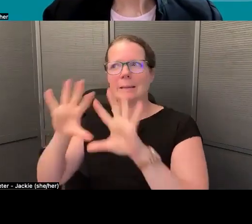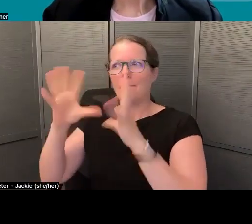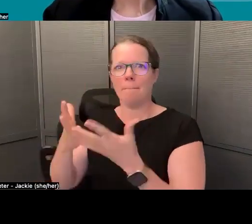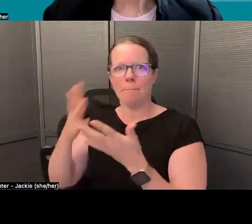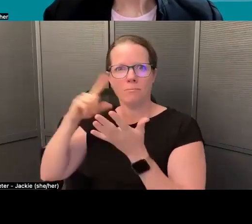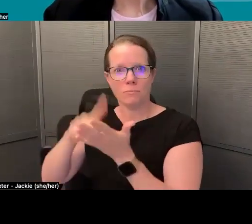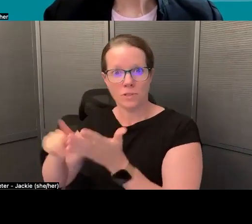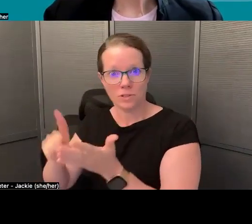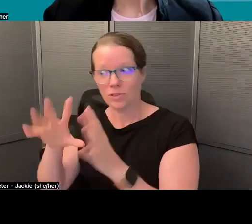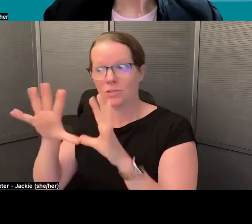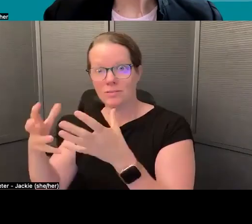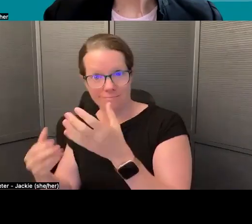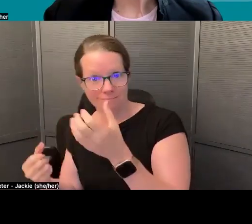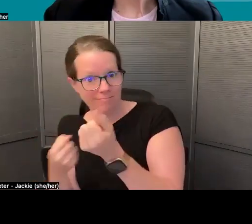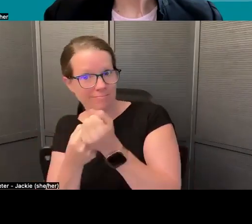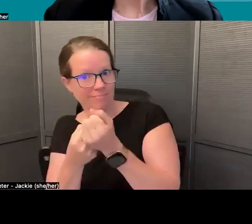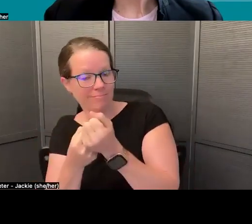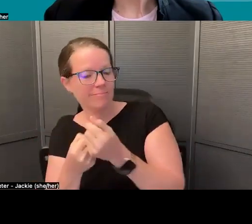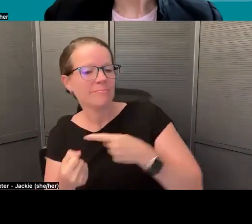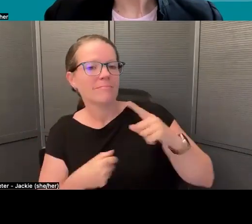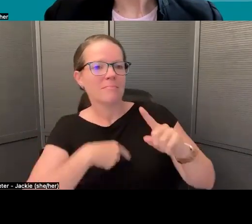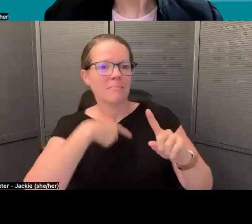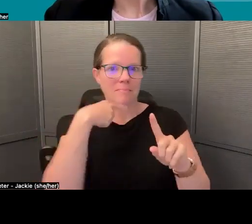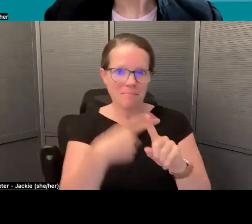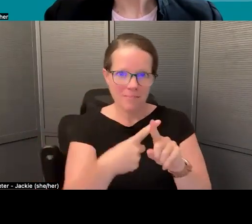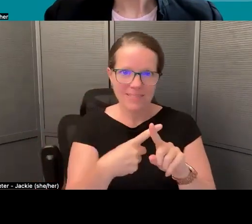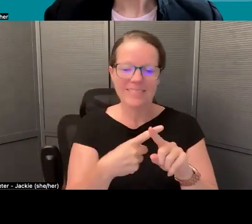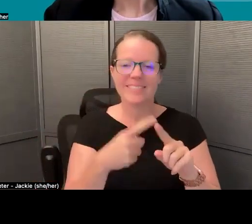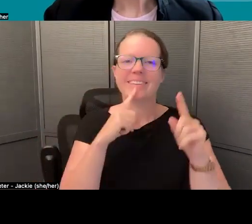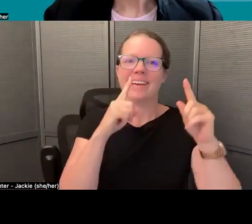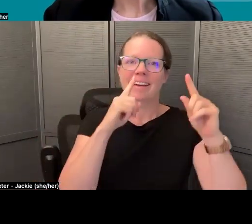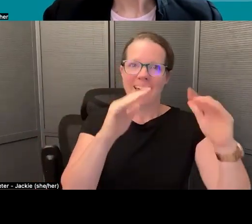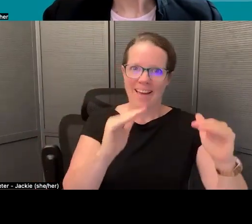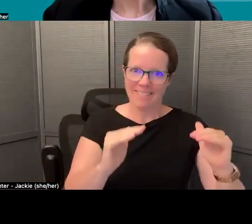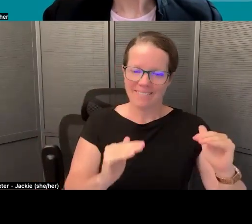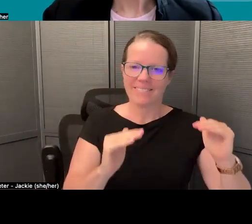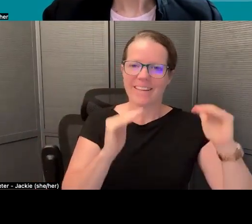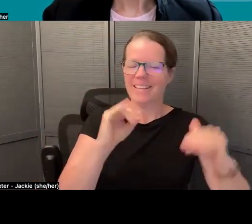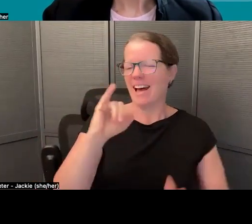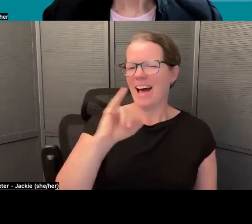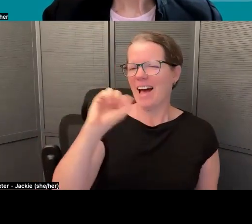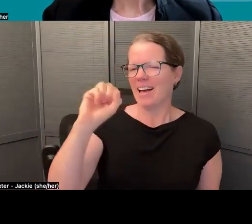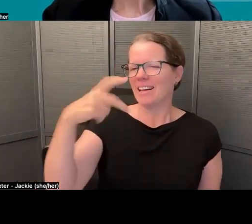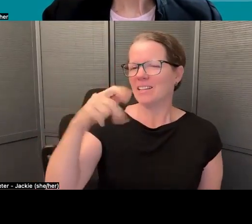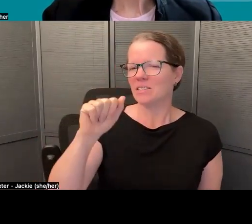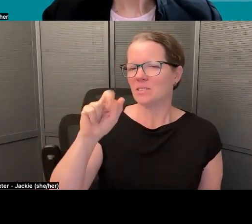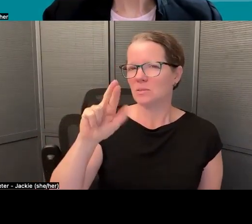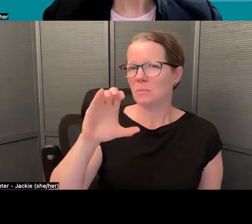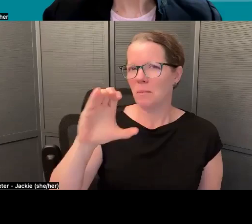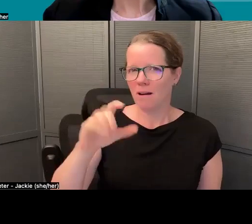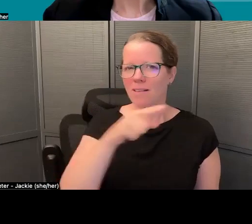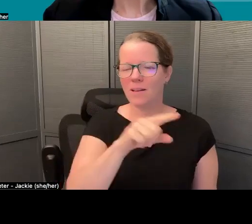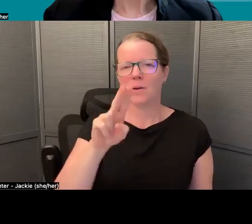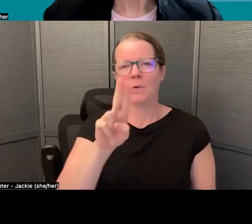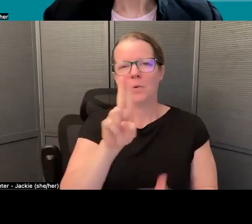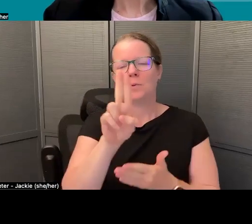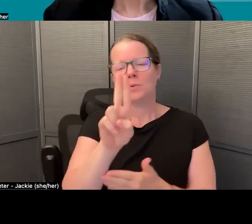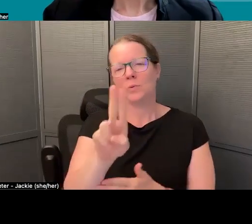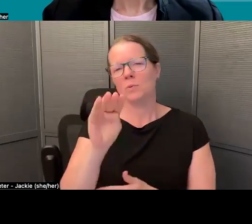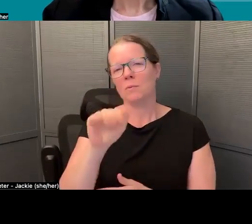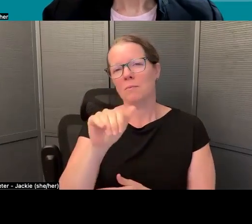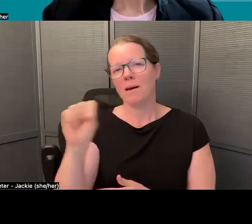Implementation, Science, and Practice Advances Research Center, or iSPARC, at UMass Chan Medical